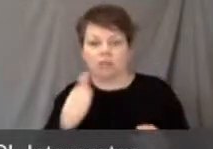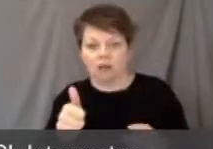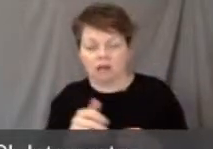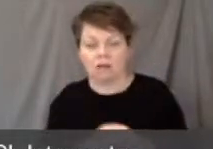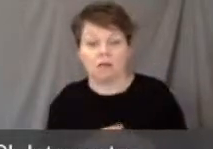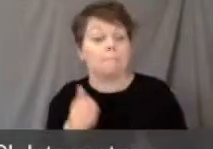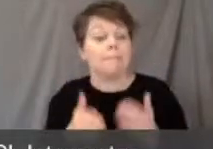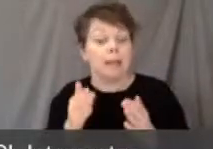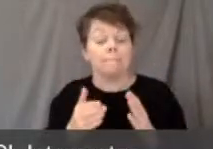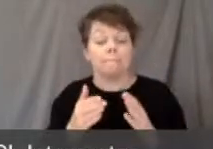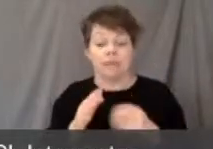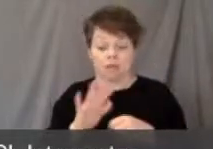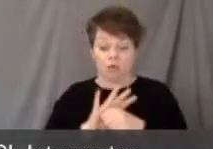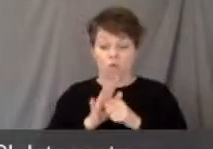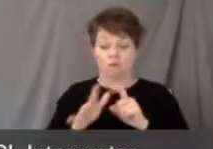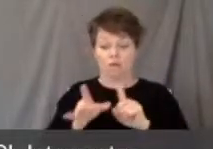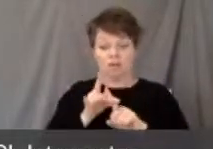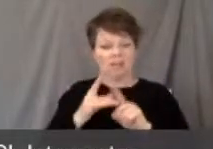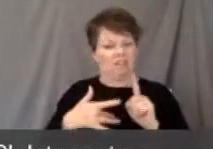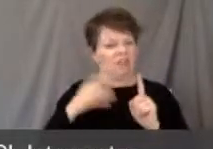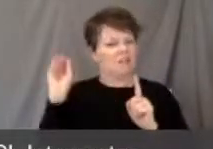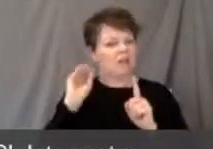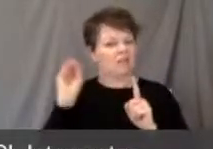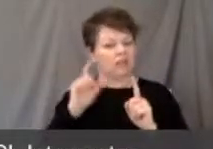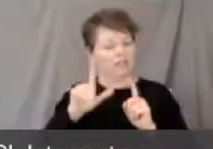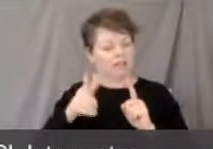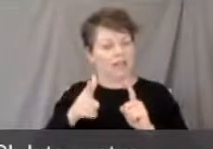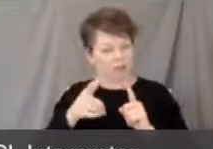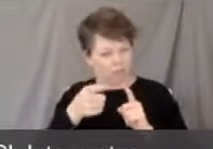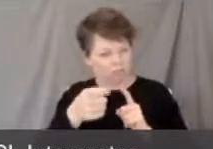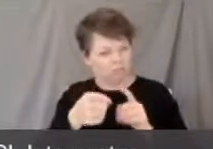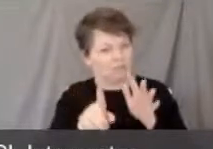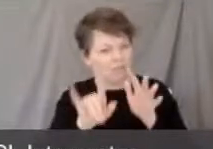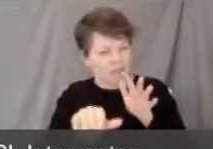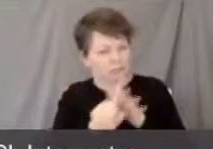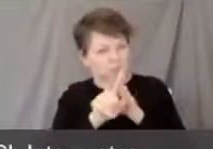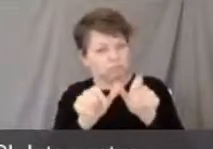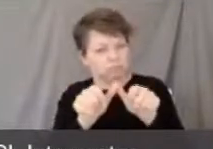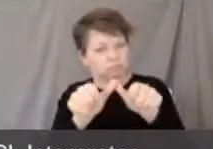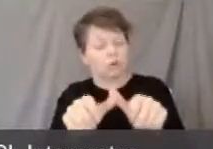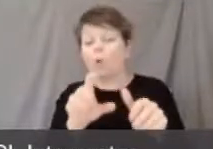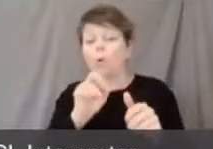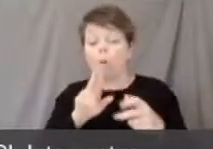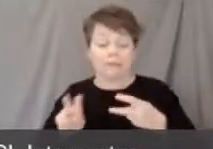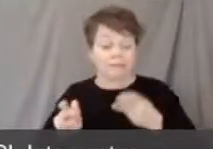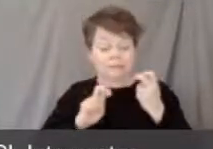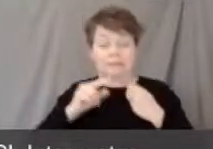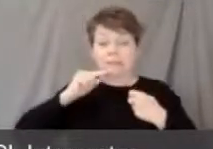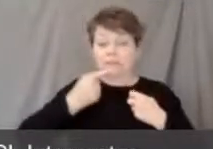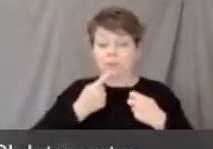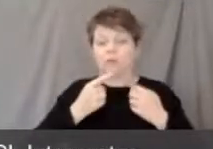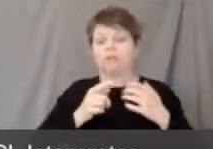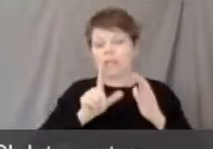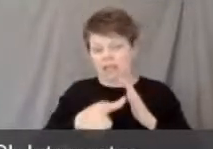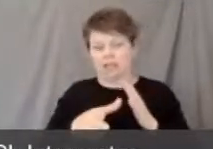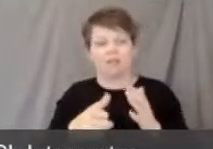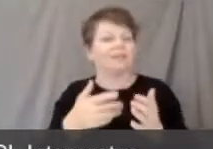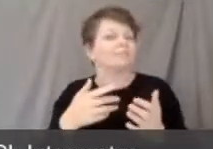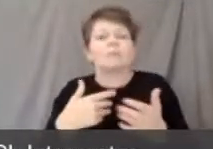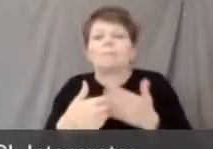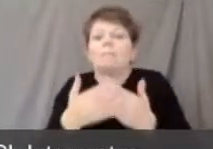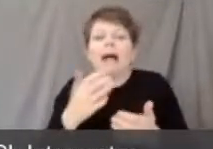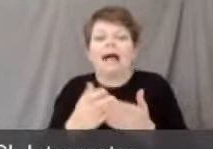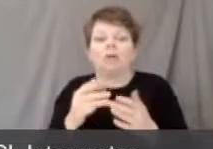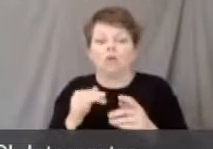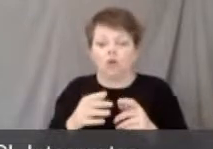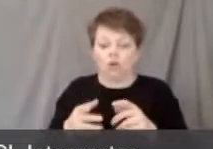asymptomatic cases. It can be after symptomatic cases. So it doesn't matter how severe the case is. One might continue to have these symptoms after